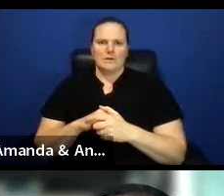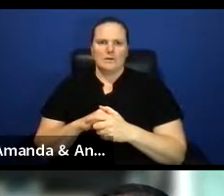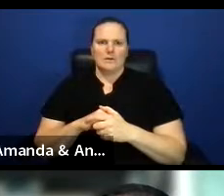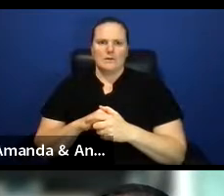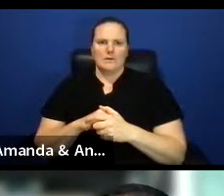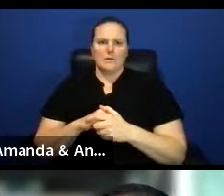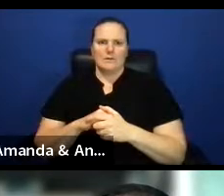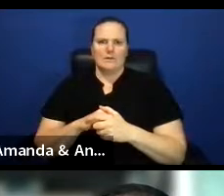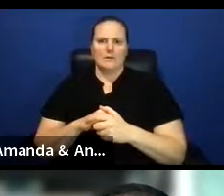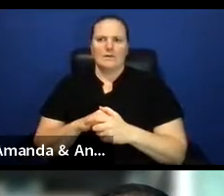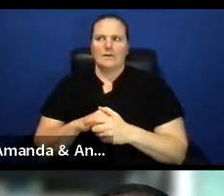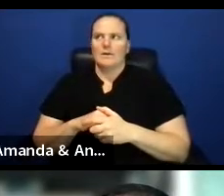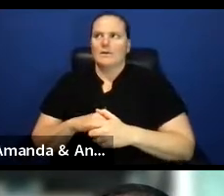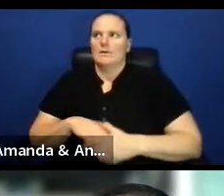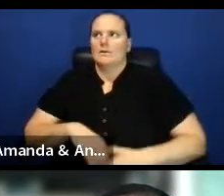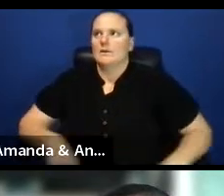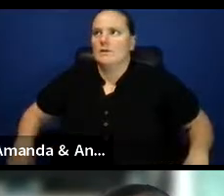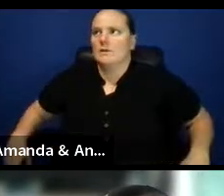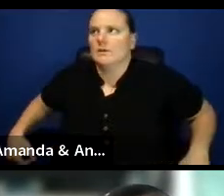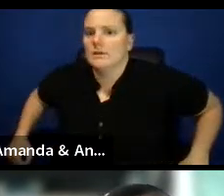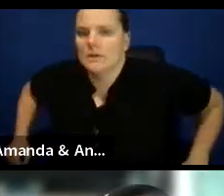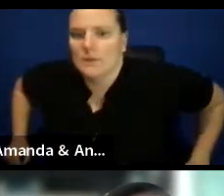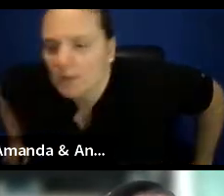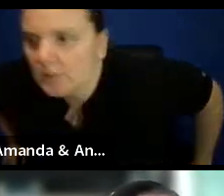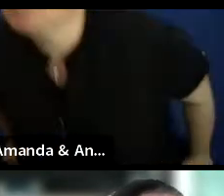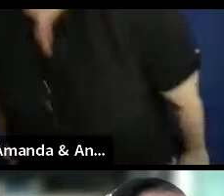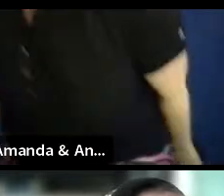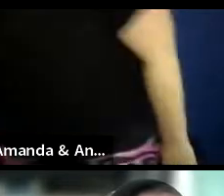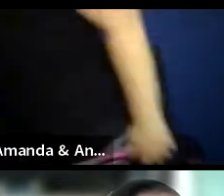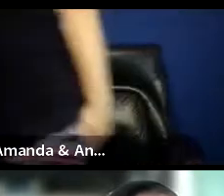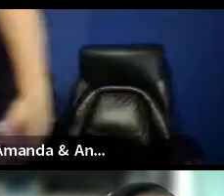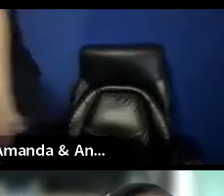What is he chasing a dog around?